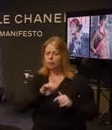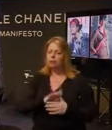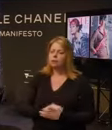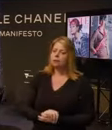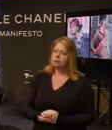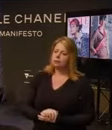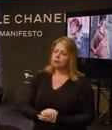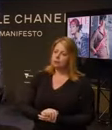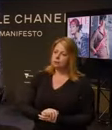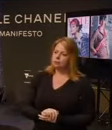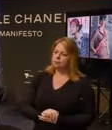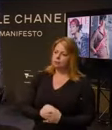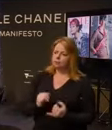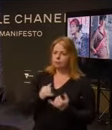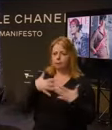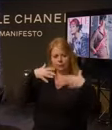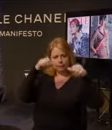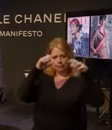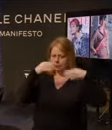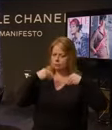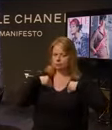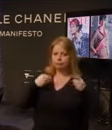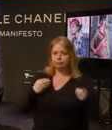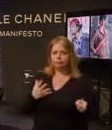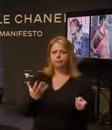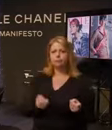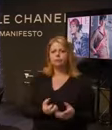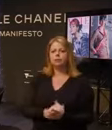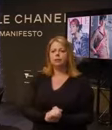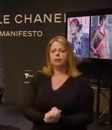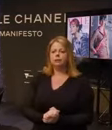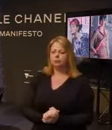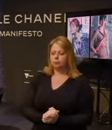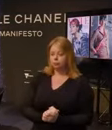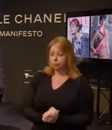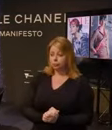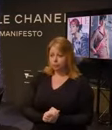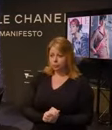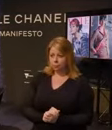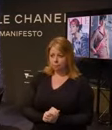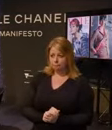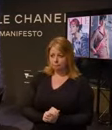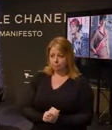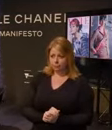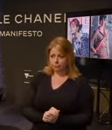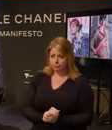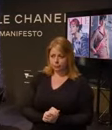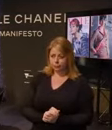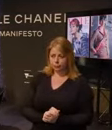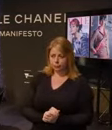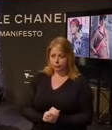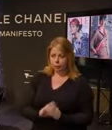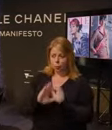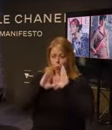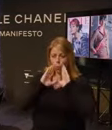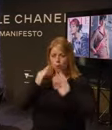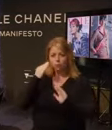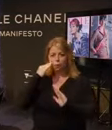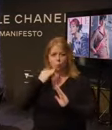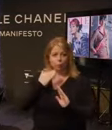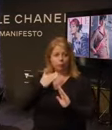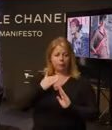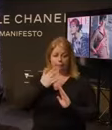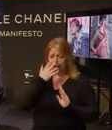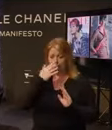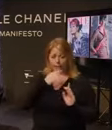very highly successful business. And I think wonderful that, you know, women of all ages